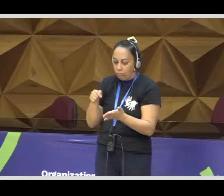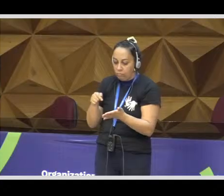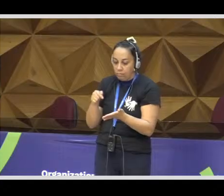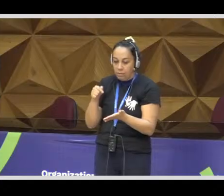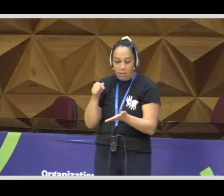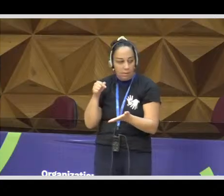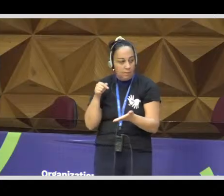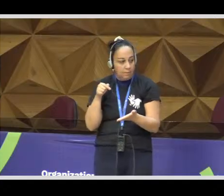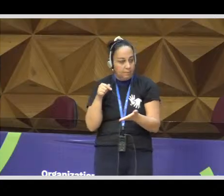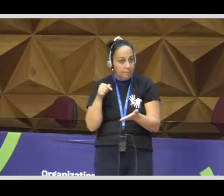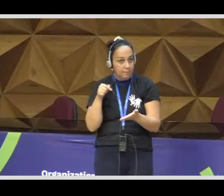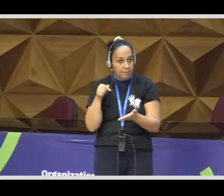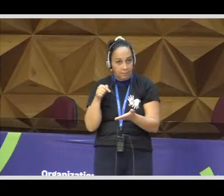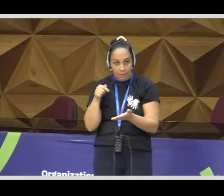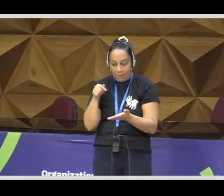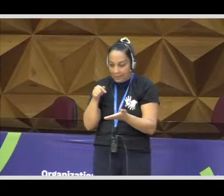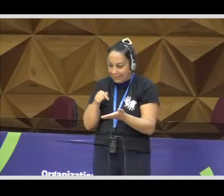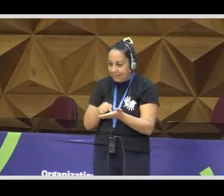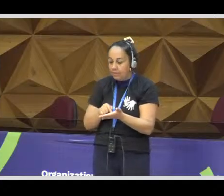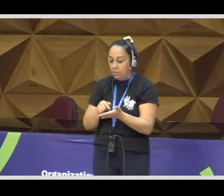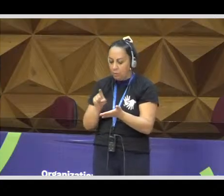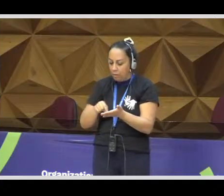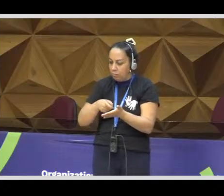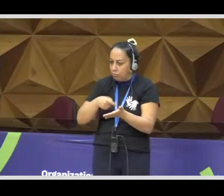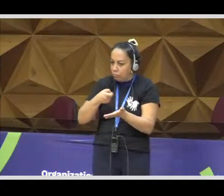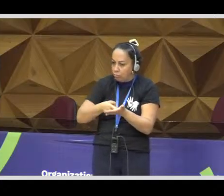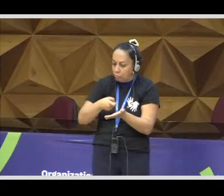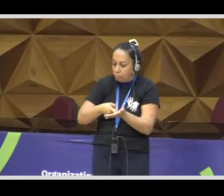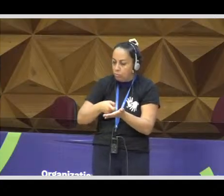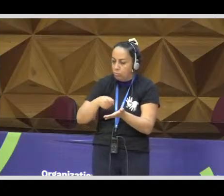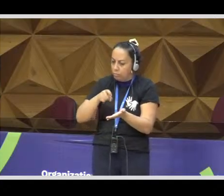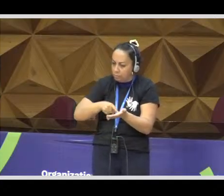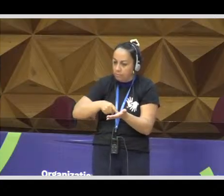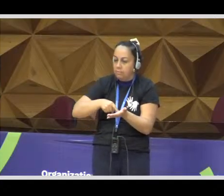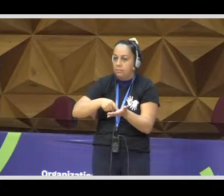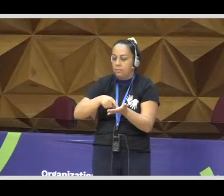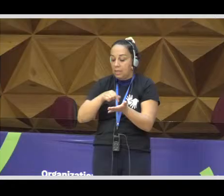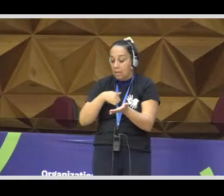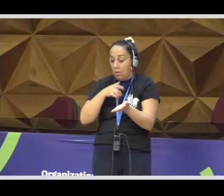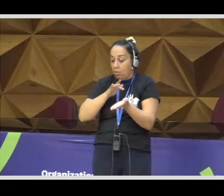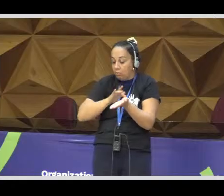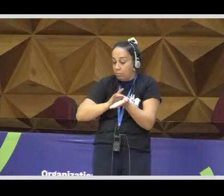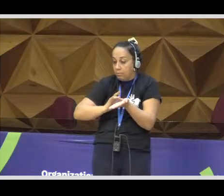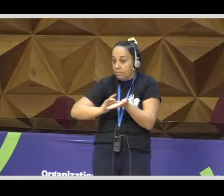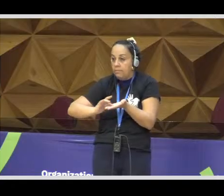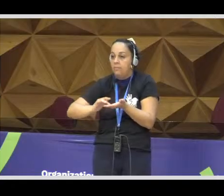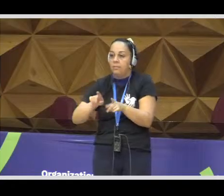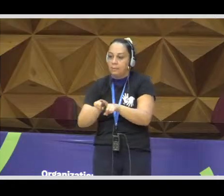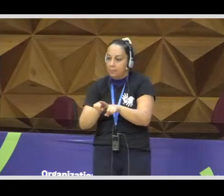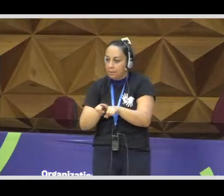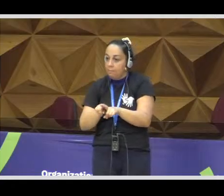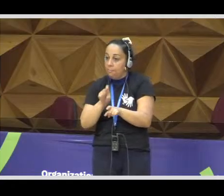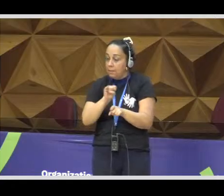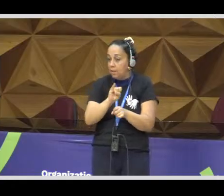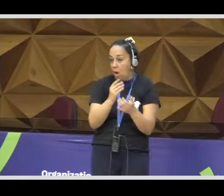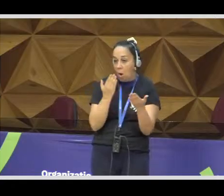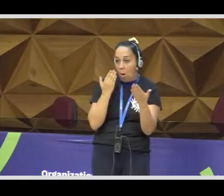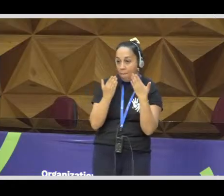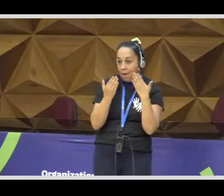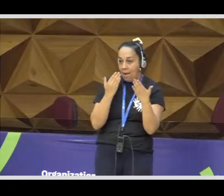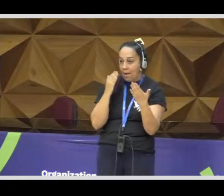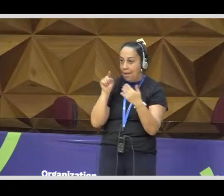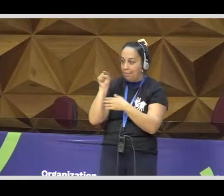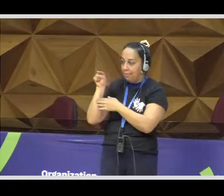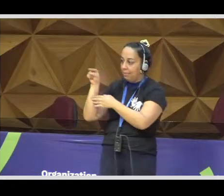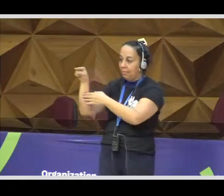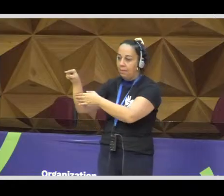I'm dragging on something solid. So we compared that just tapping and dragging in midair, and unsurprisingly, is much